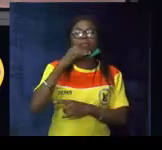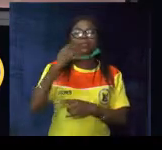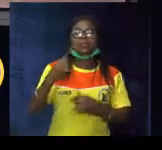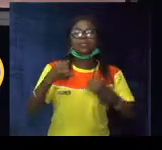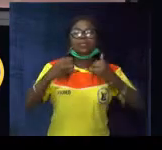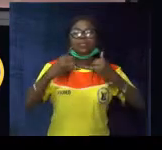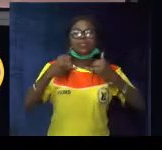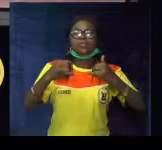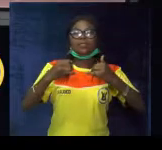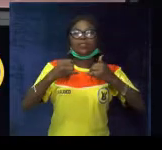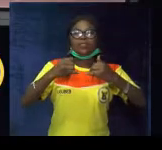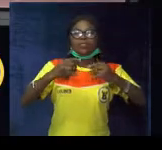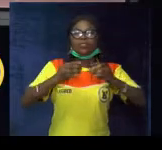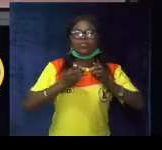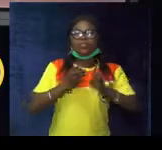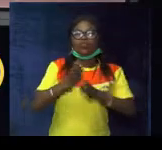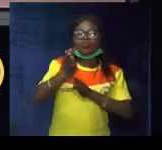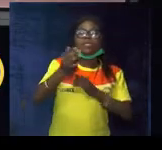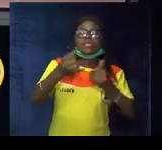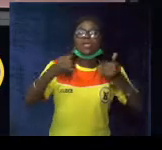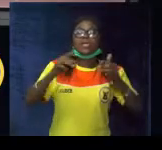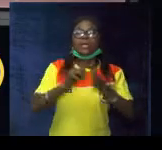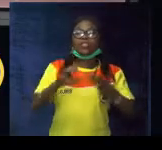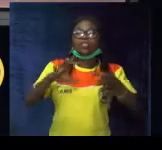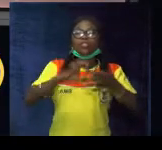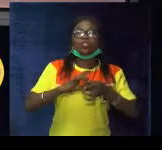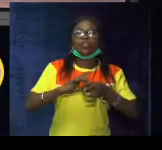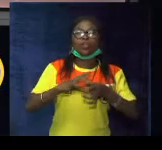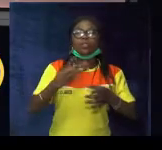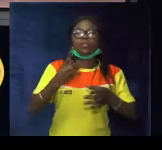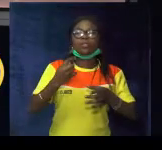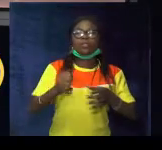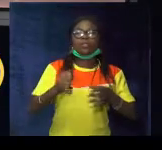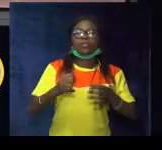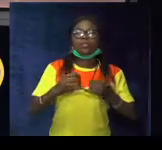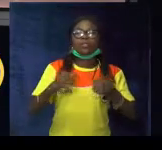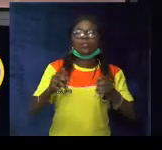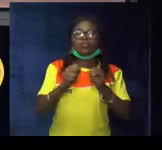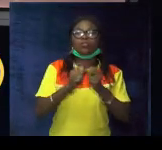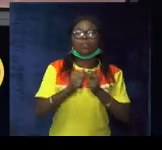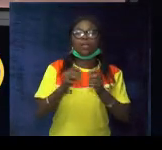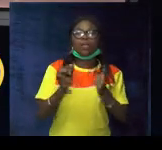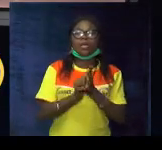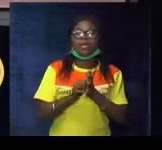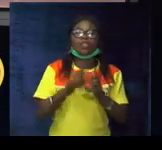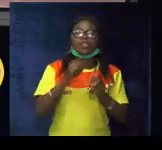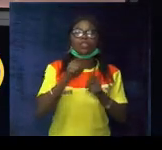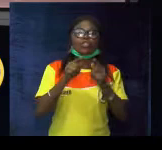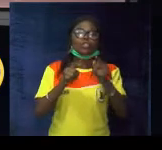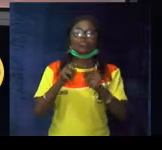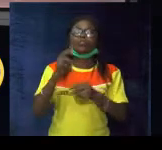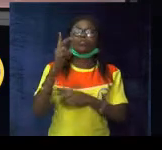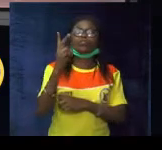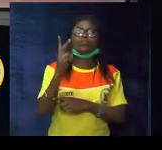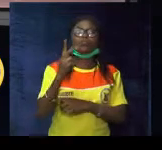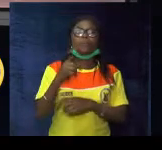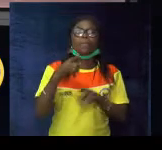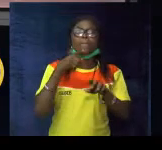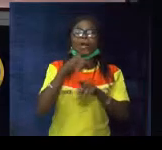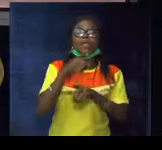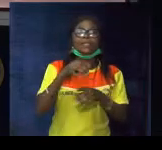to N, and that is a chord. Remember that the chord is a straight line that touches 2 points inside the